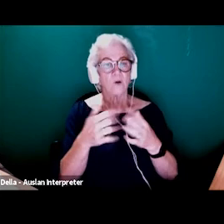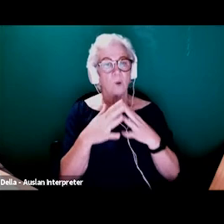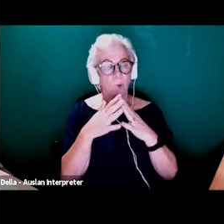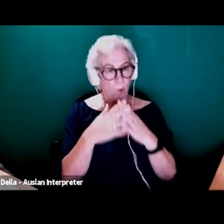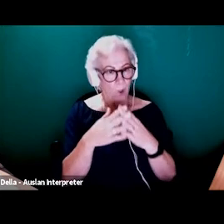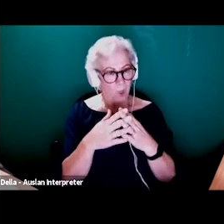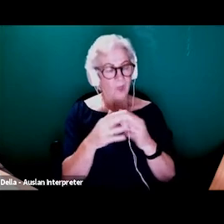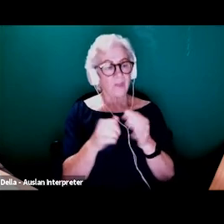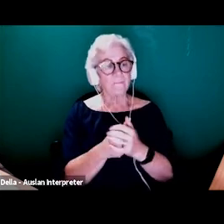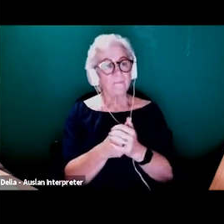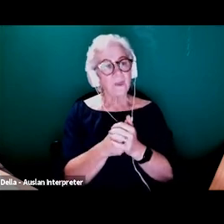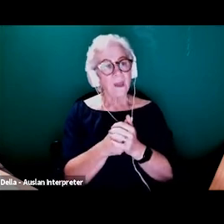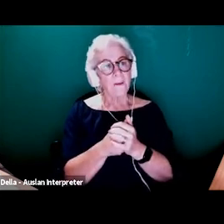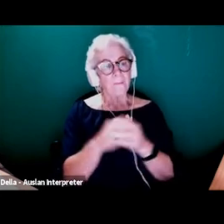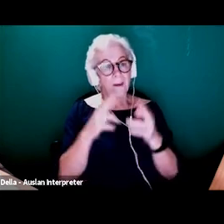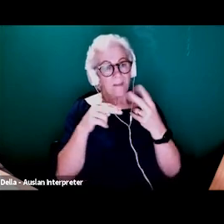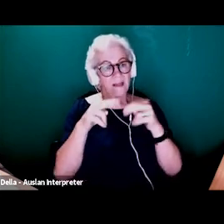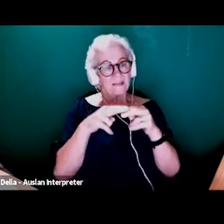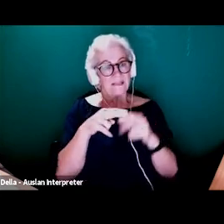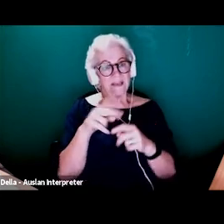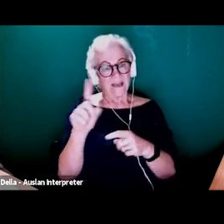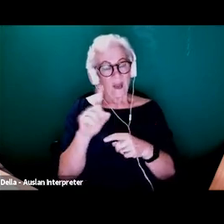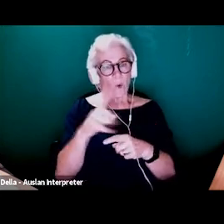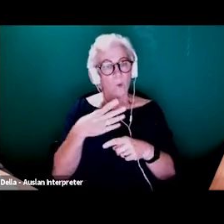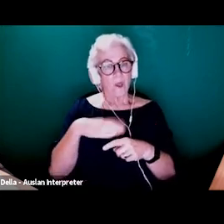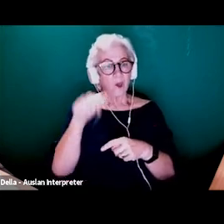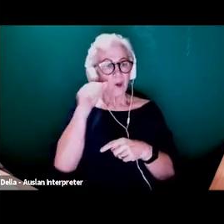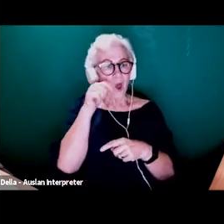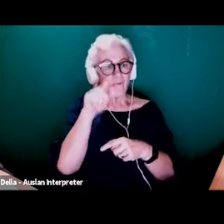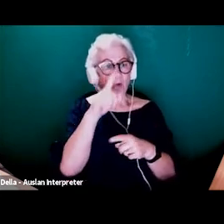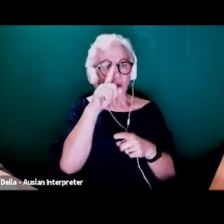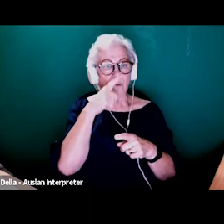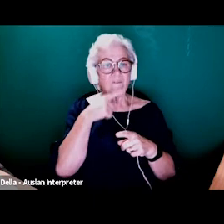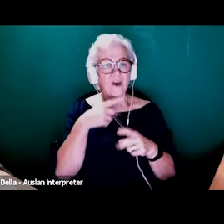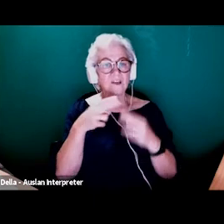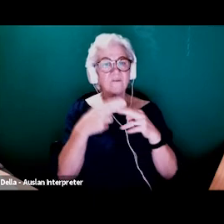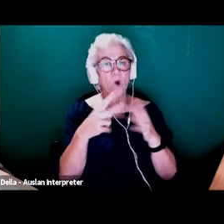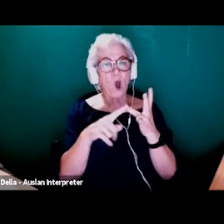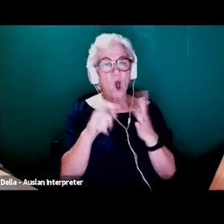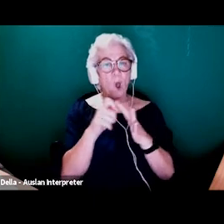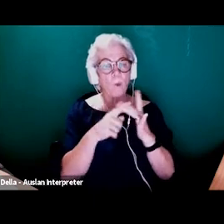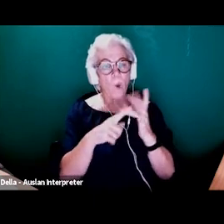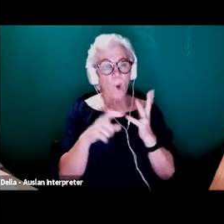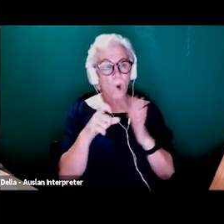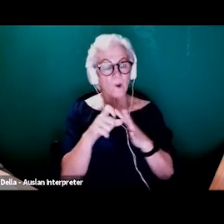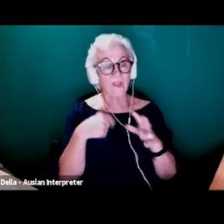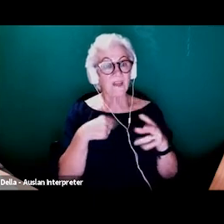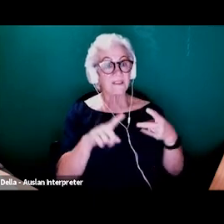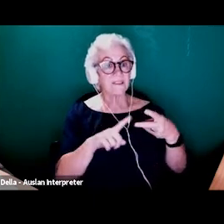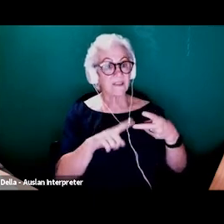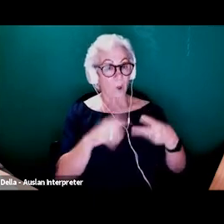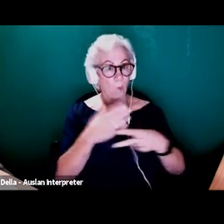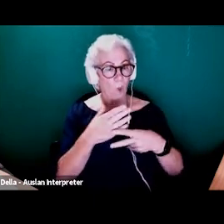So building now on what we know about the profile of the cohort at the time of opioid initiation, the second piece of work we've undertaken